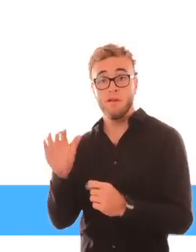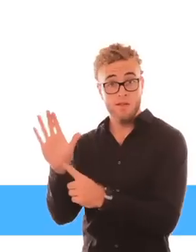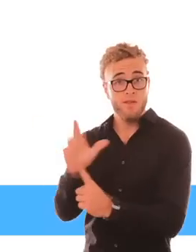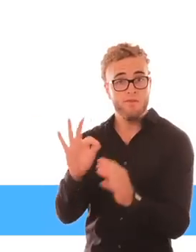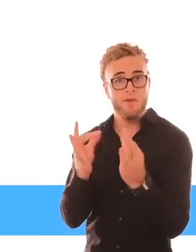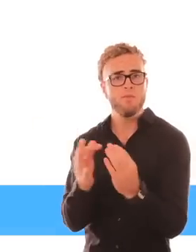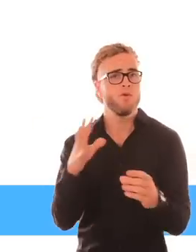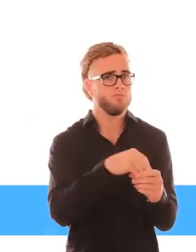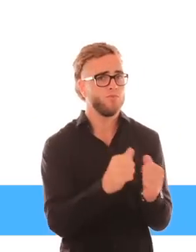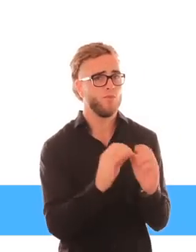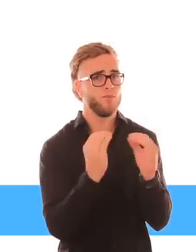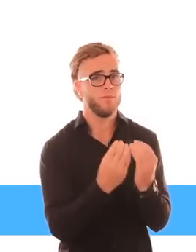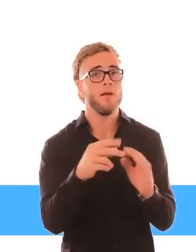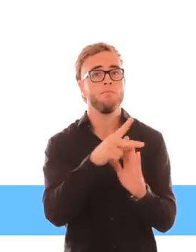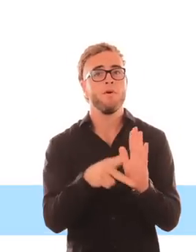governance activities.